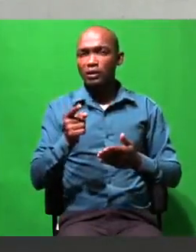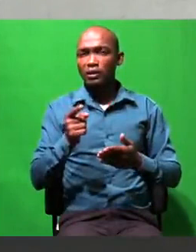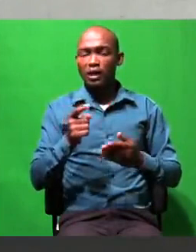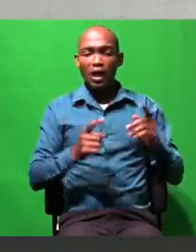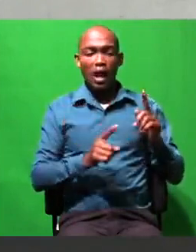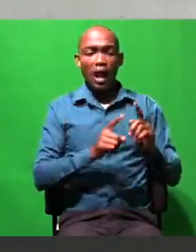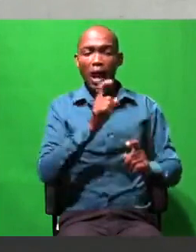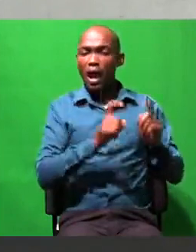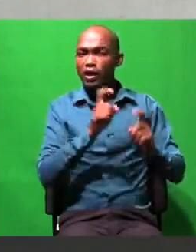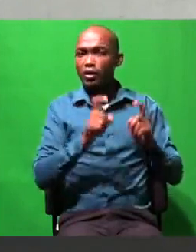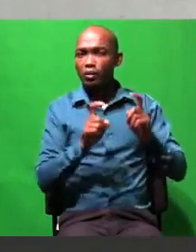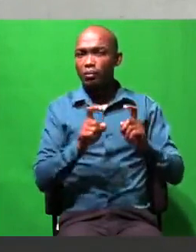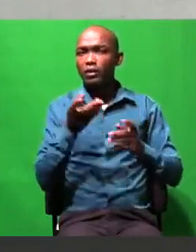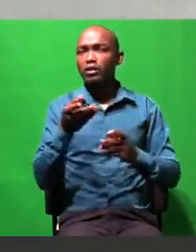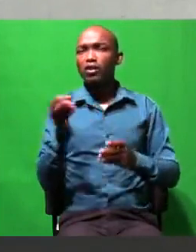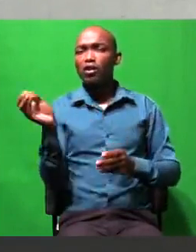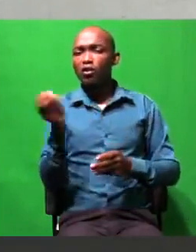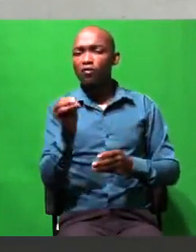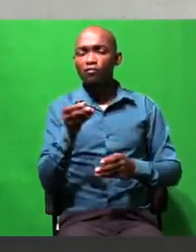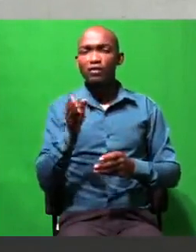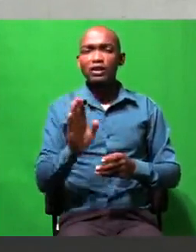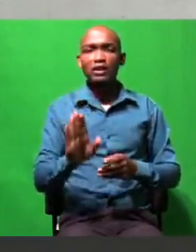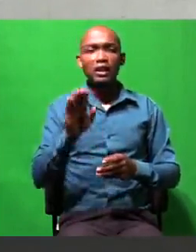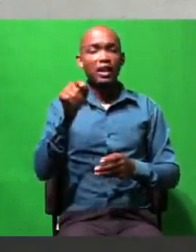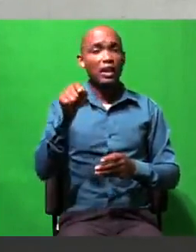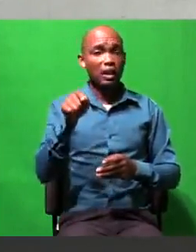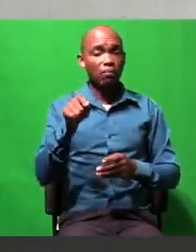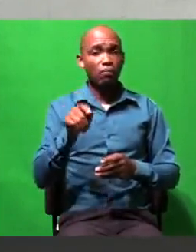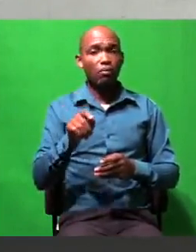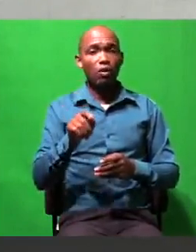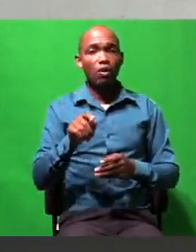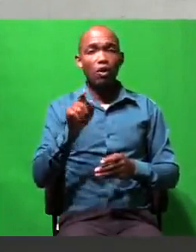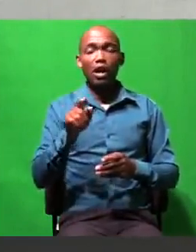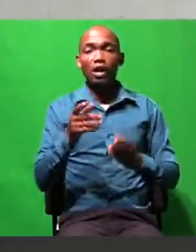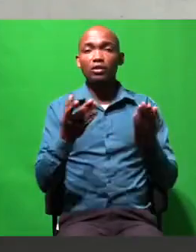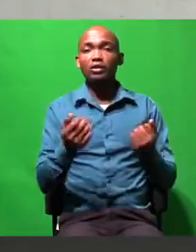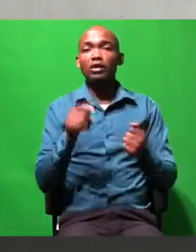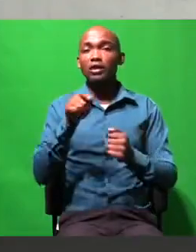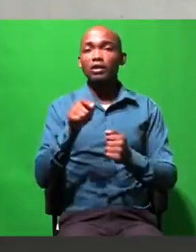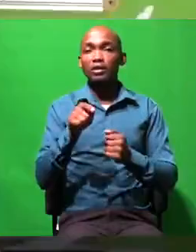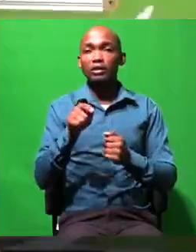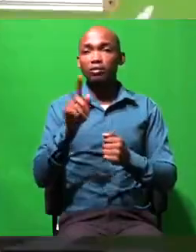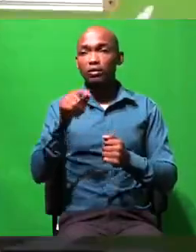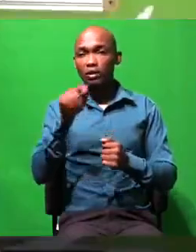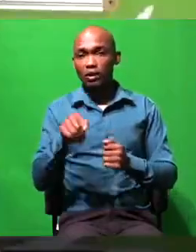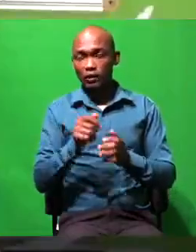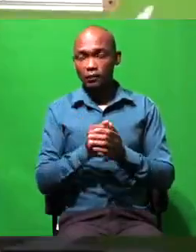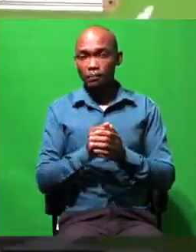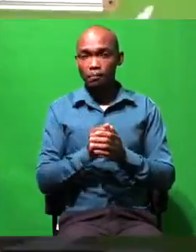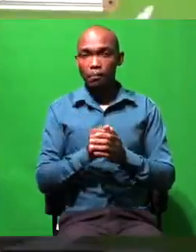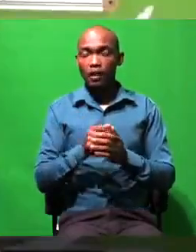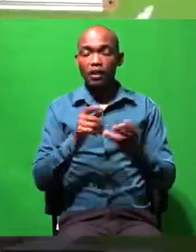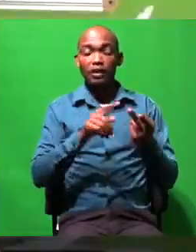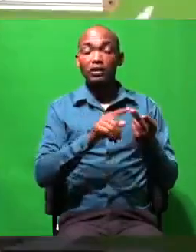what argument would you use to convince him or her that he is mistaken? That is the first